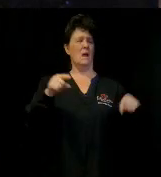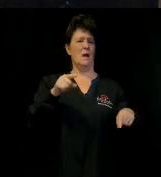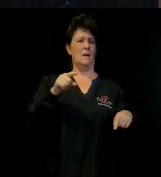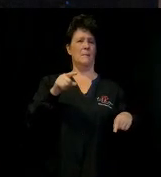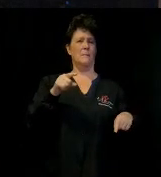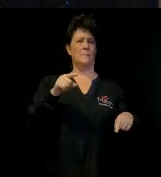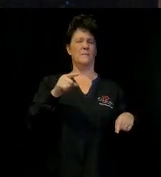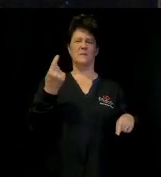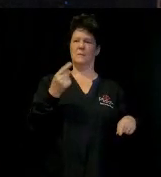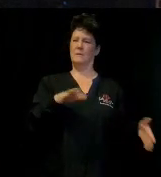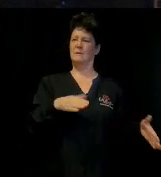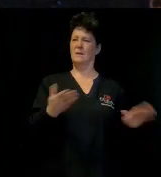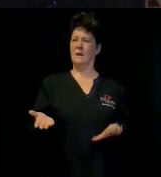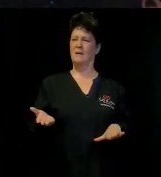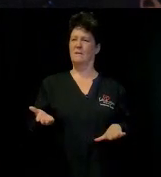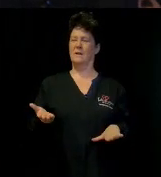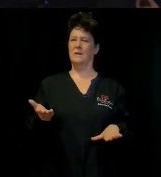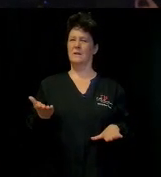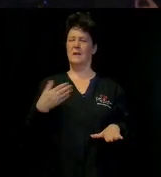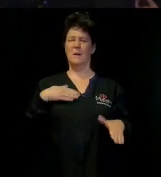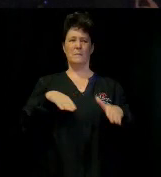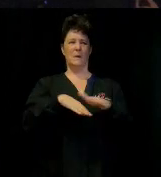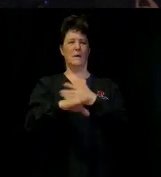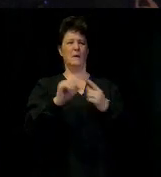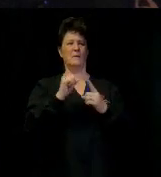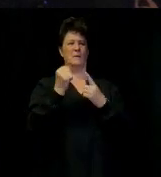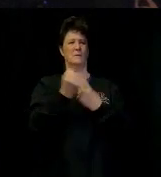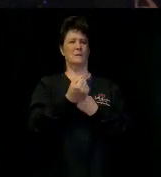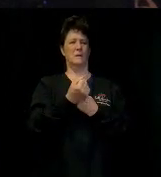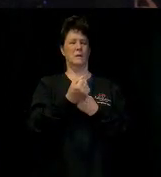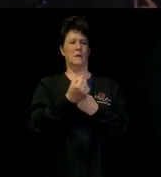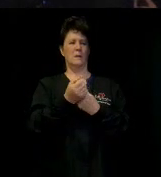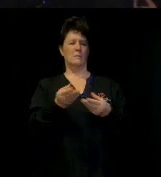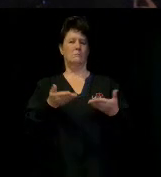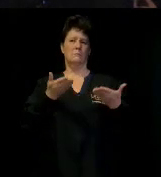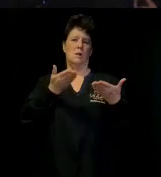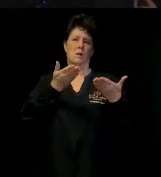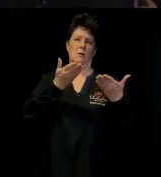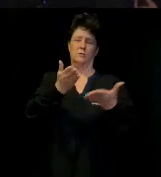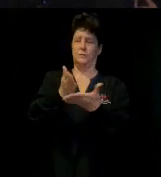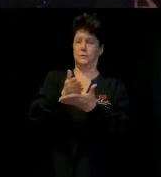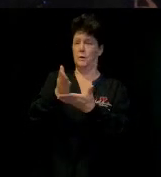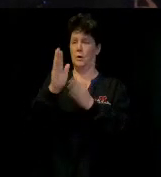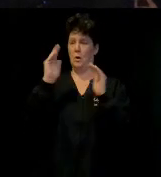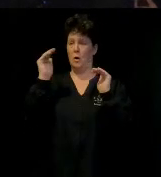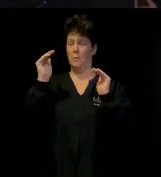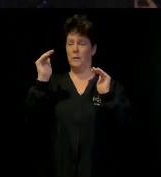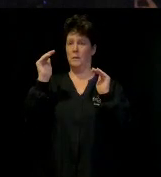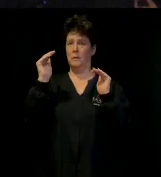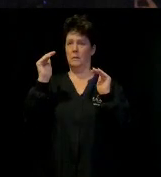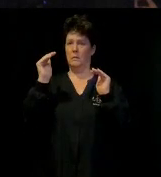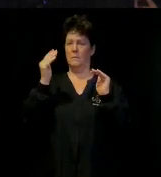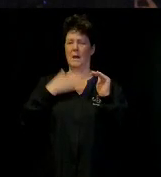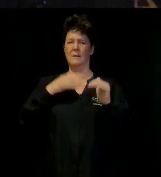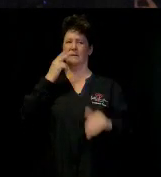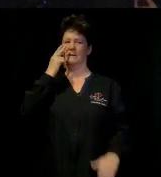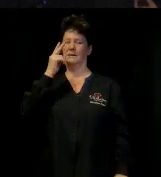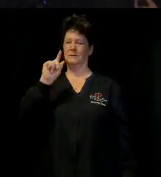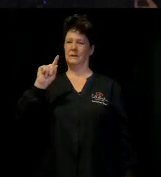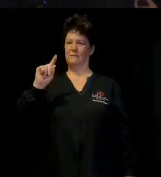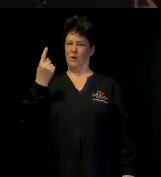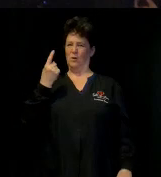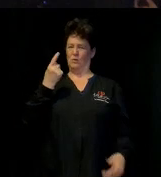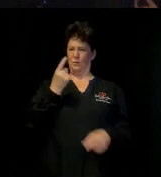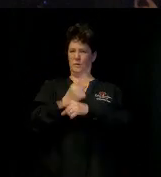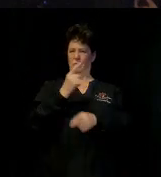away. Man, I'm going to step in that situation and be hope to a family member. Right, but I got to be able to see it right. Oh, notice how all this is